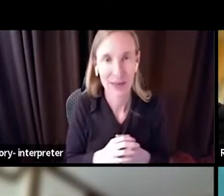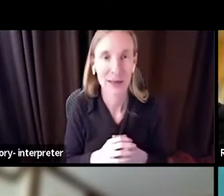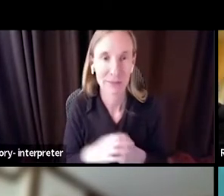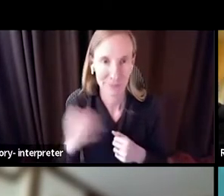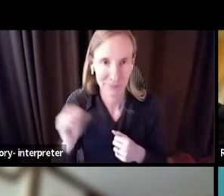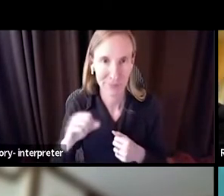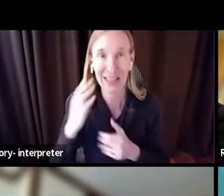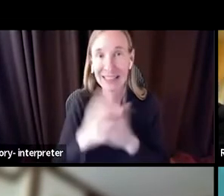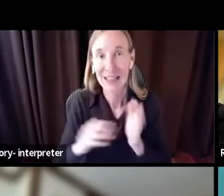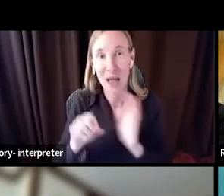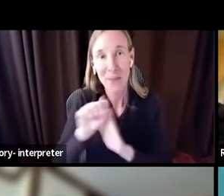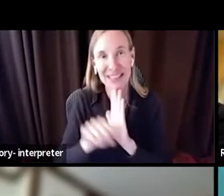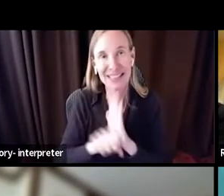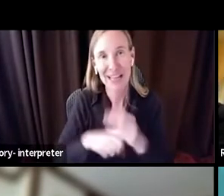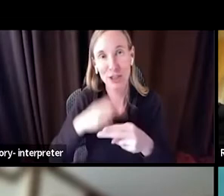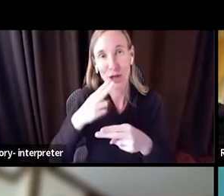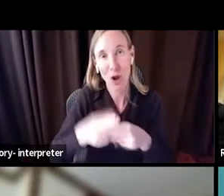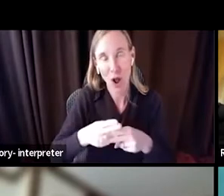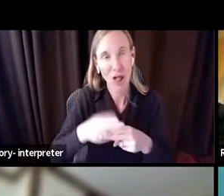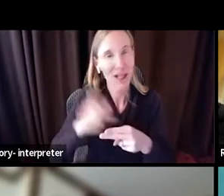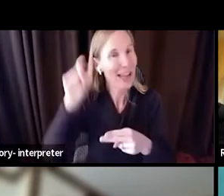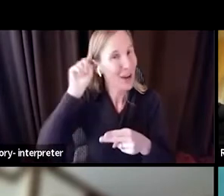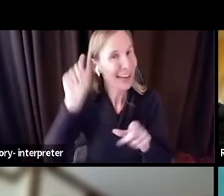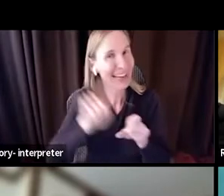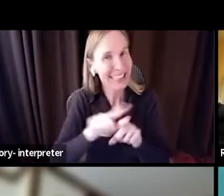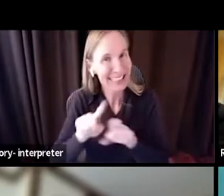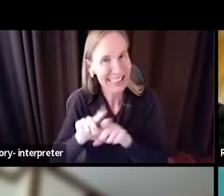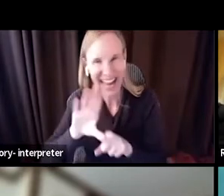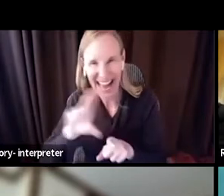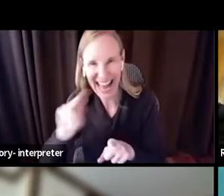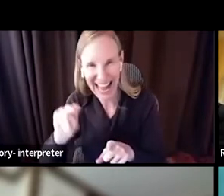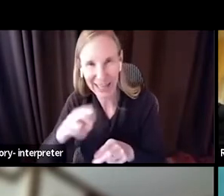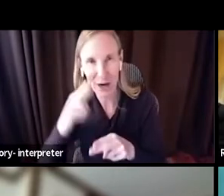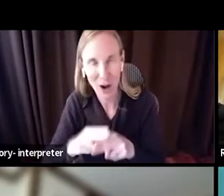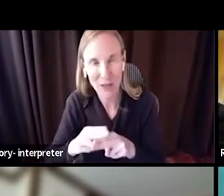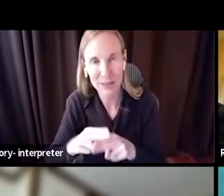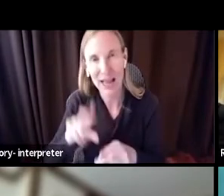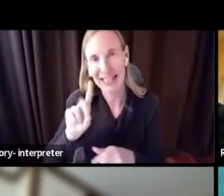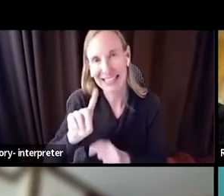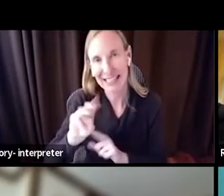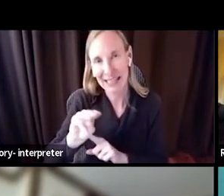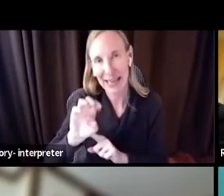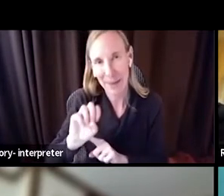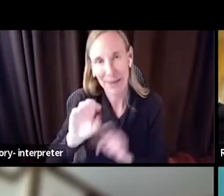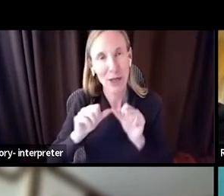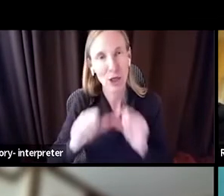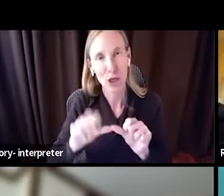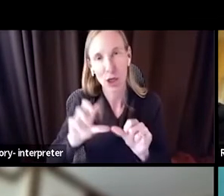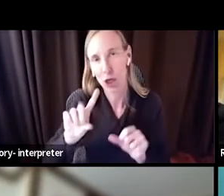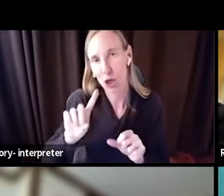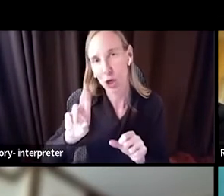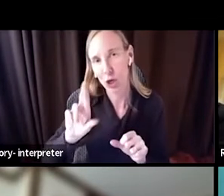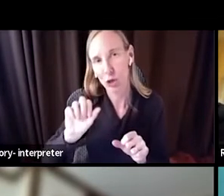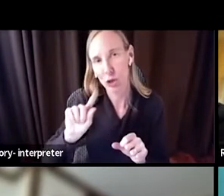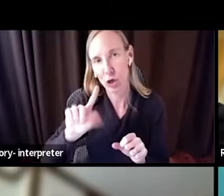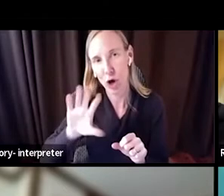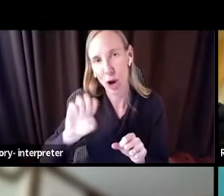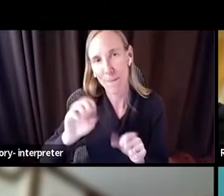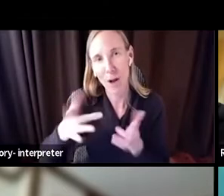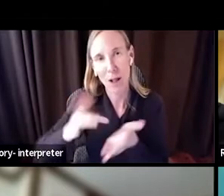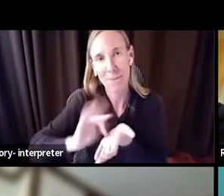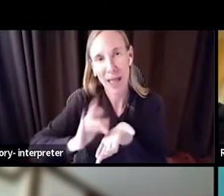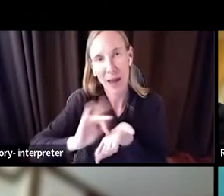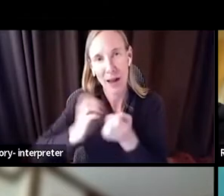Yes, some states classify hearing aids. I believe it's Connecticut classifies hearing aids as durable medical equipment or